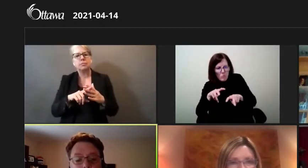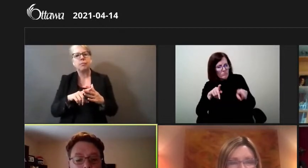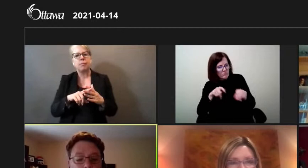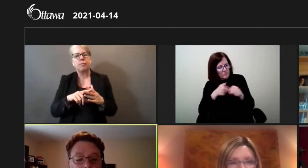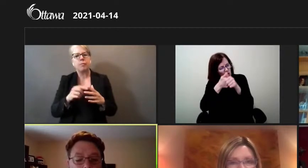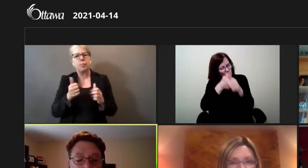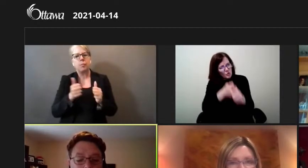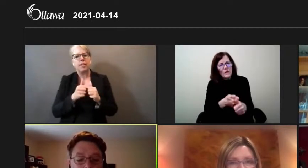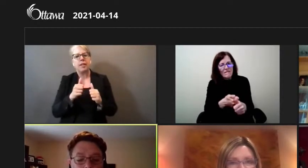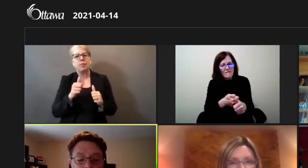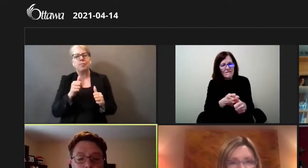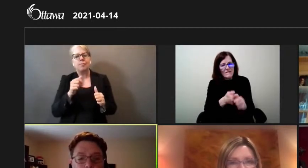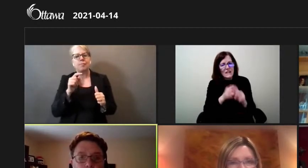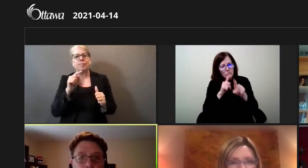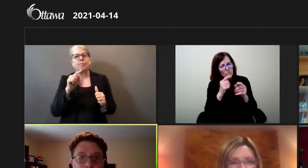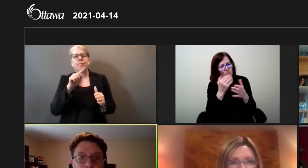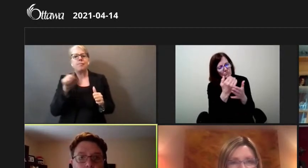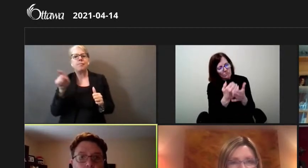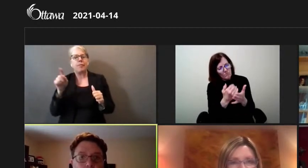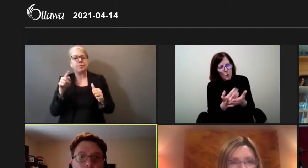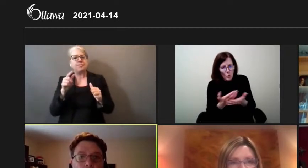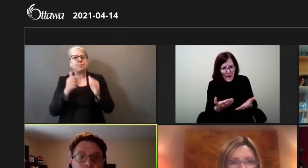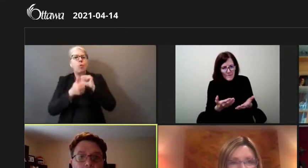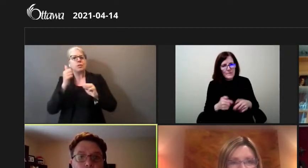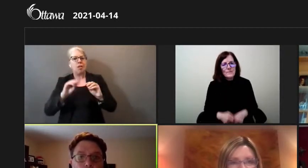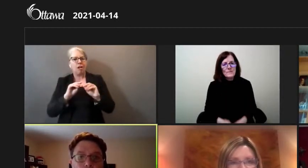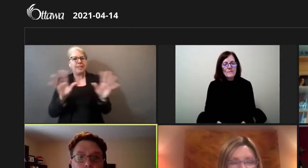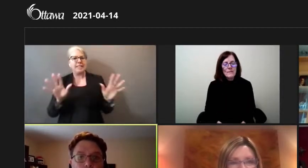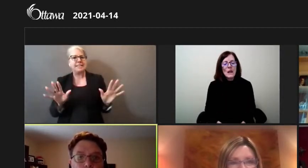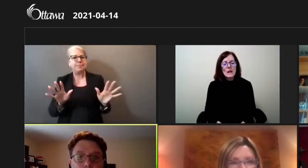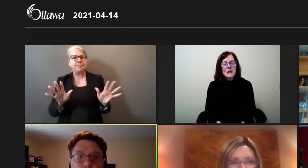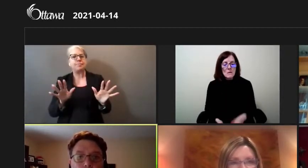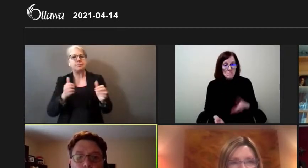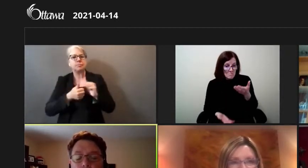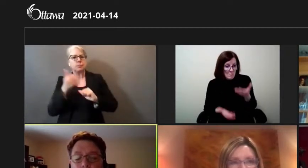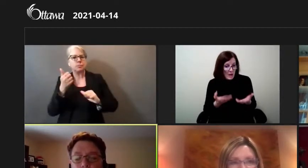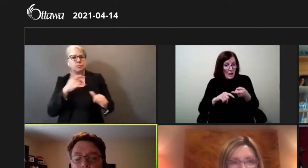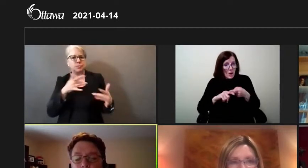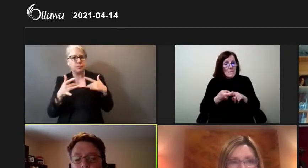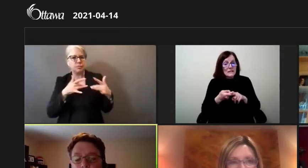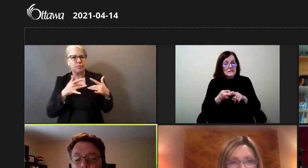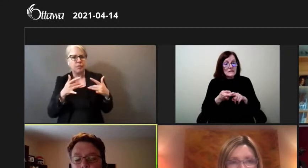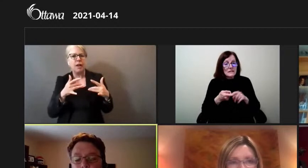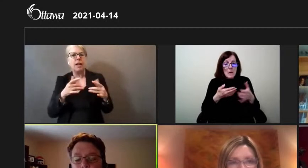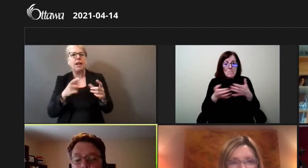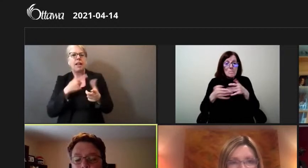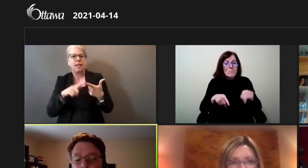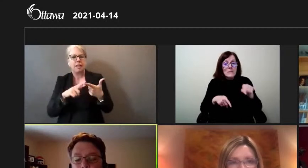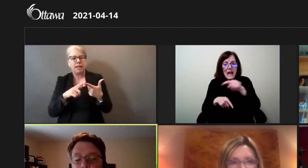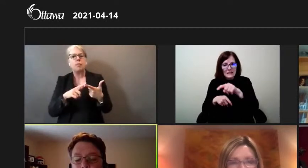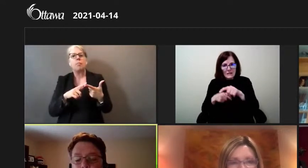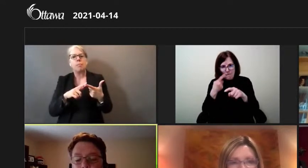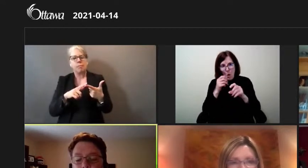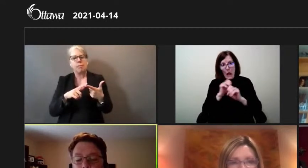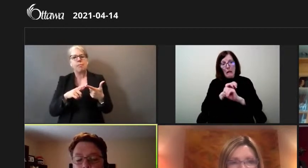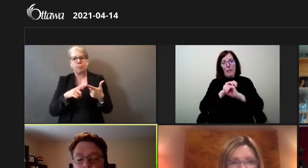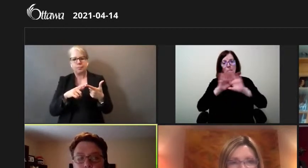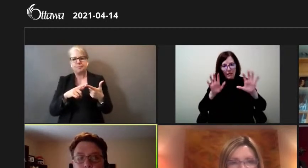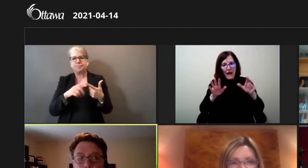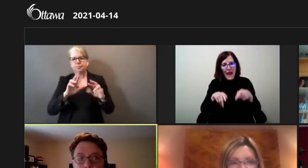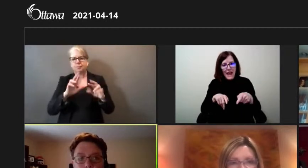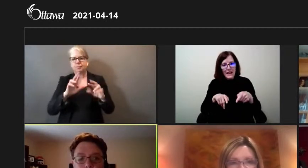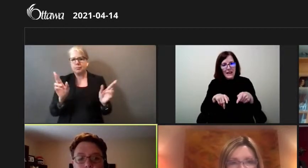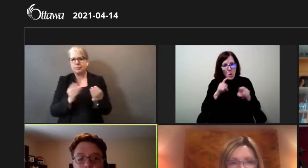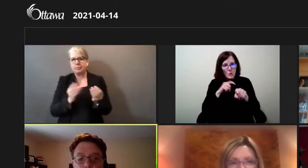ones that are sort of the most obvious and of most concern, and get that out as quickly as